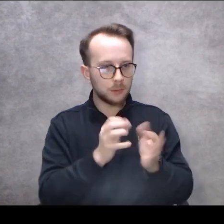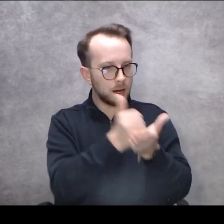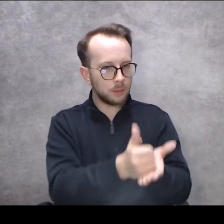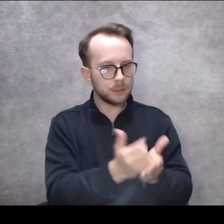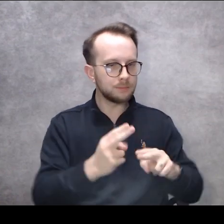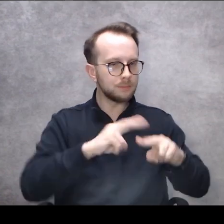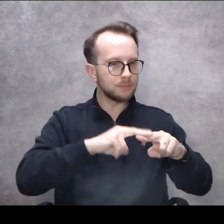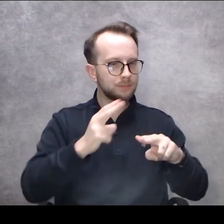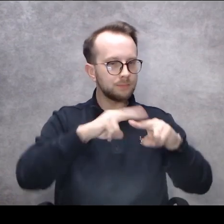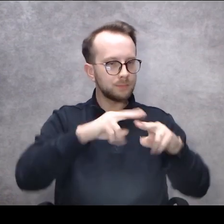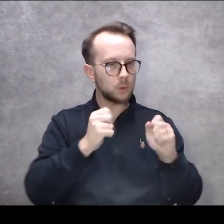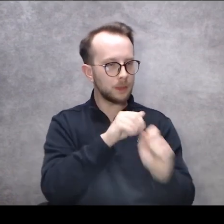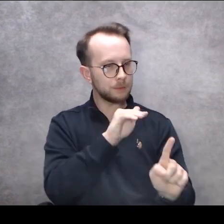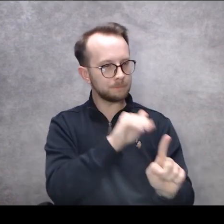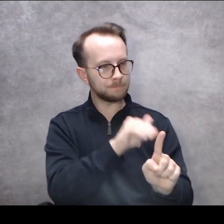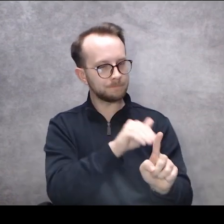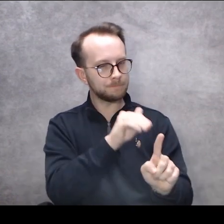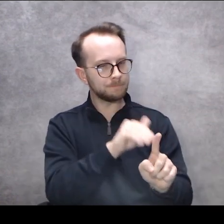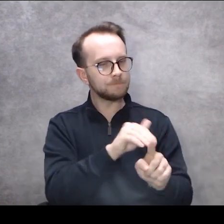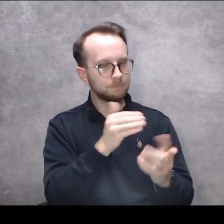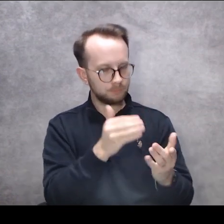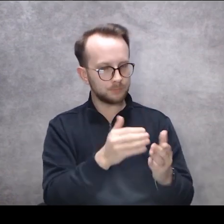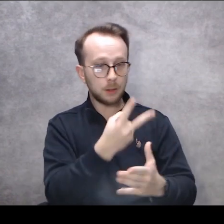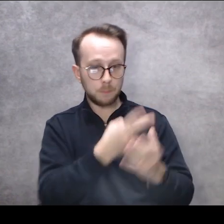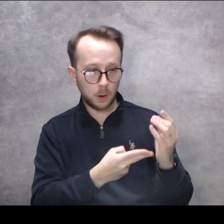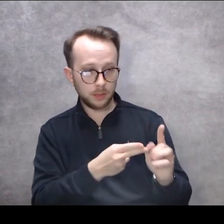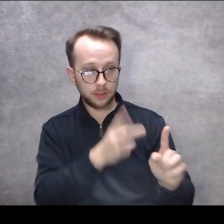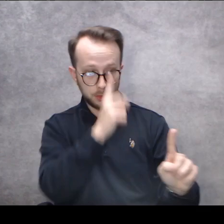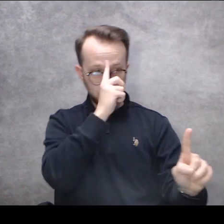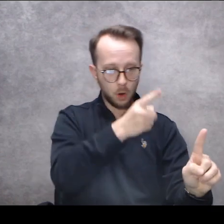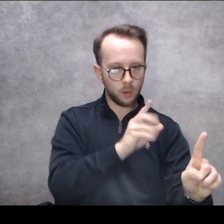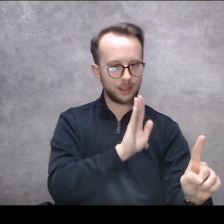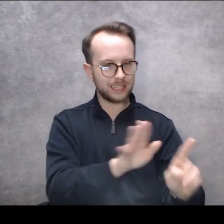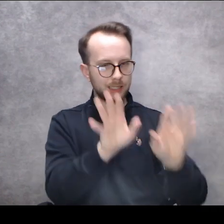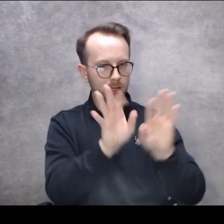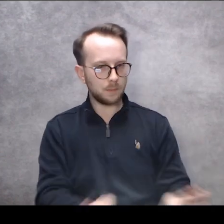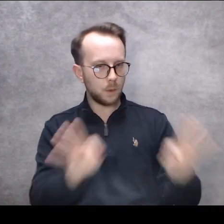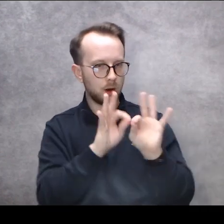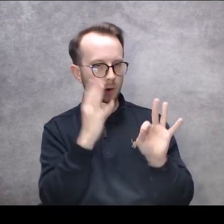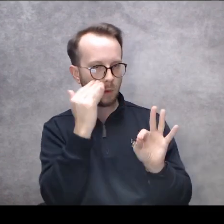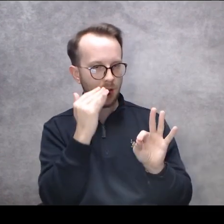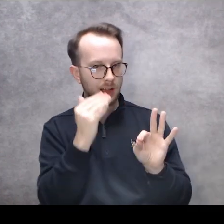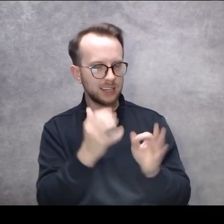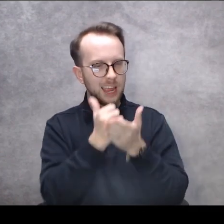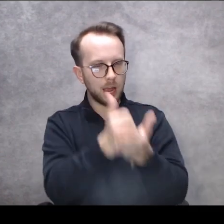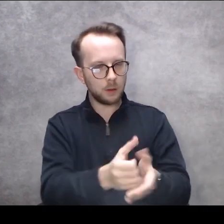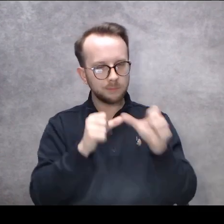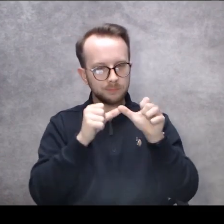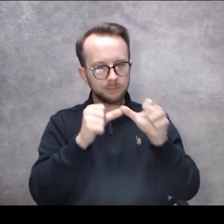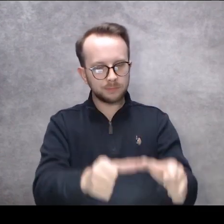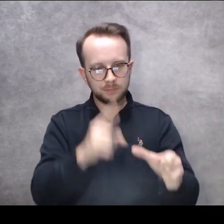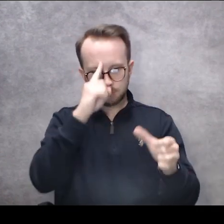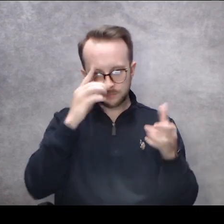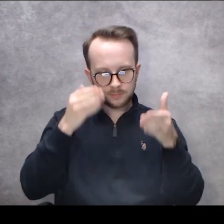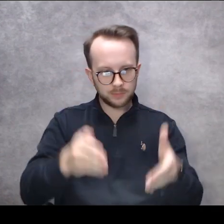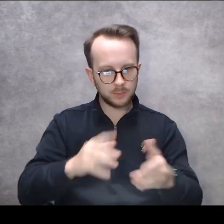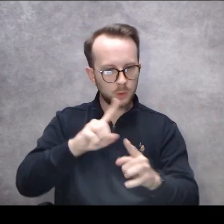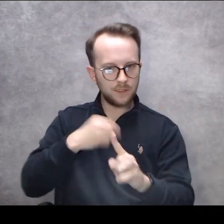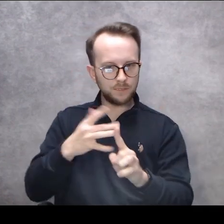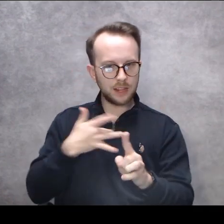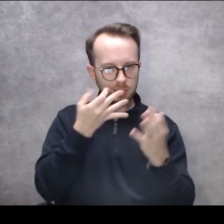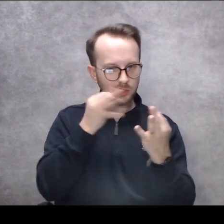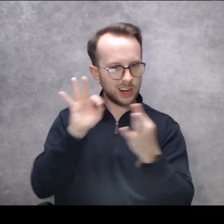persistent reminders of both the goal and its value, helping to sustain effort and concentration in the face of